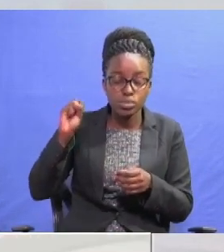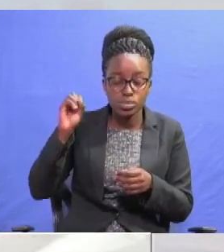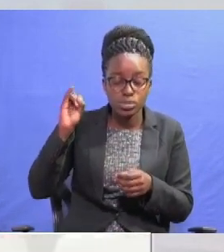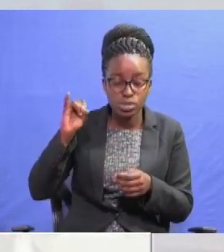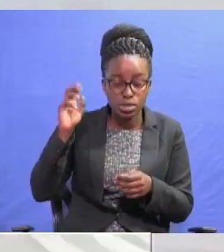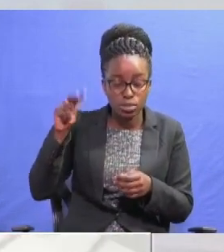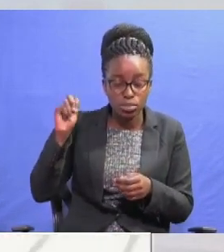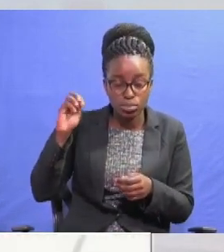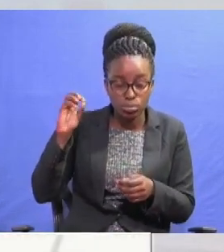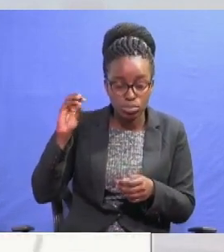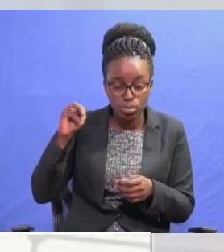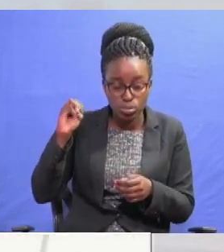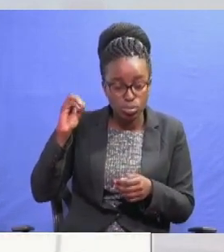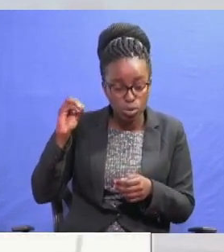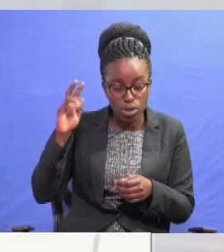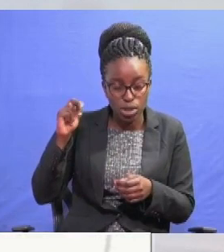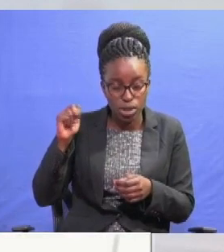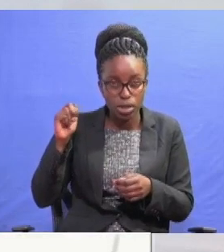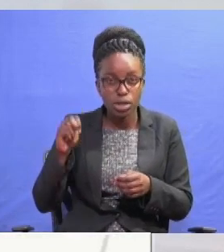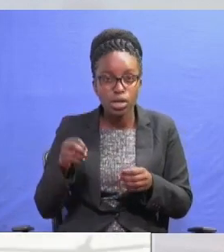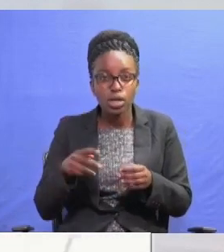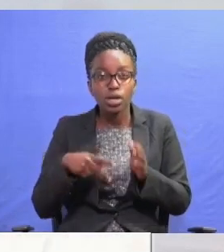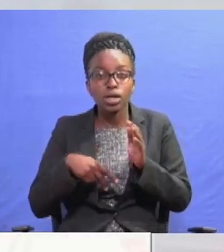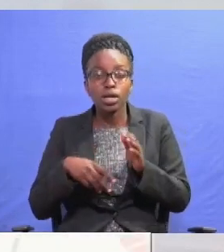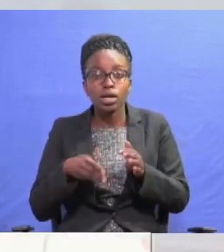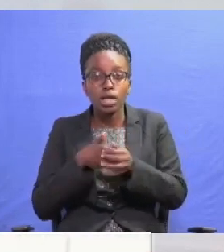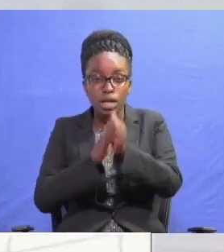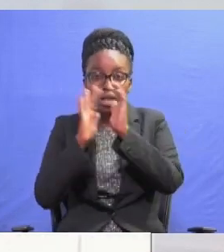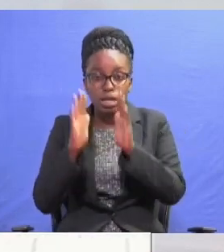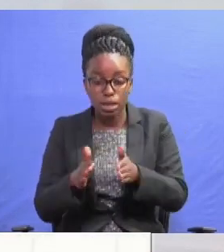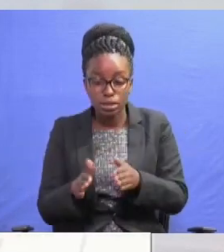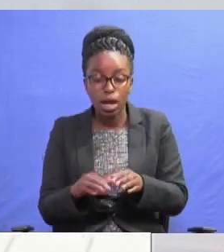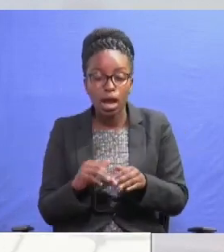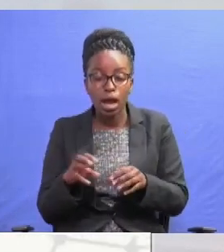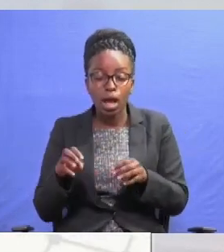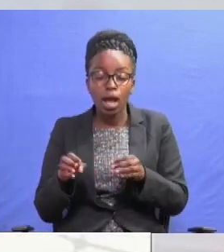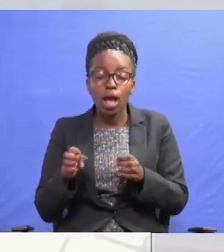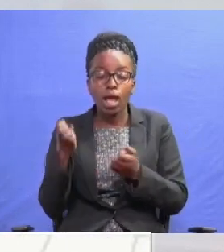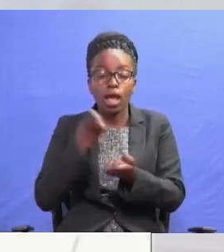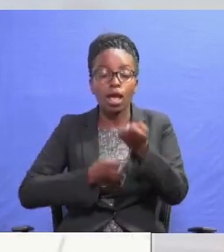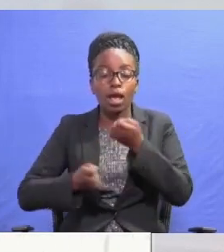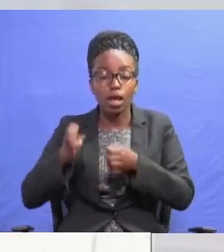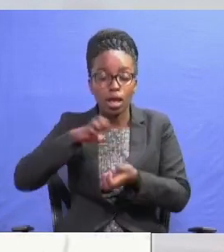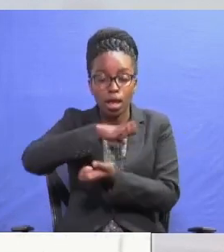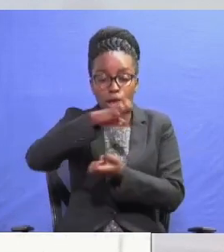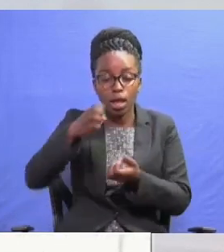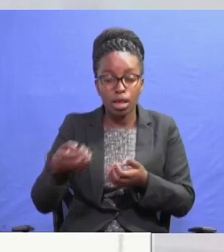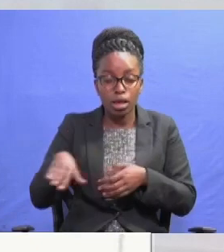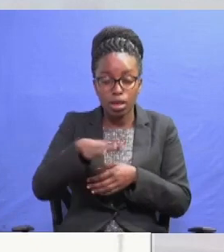is Research, Dissemination and Uptake, Department of Environment and Planning Management at